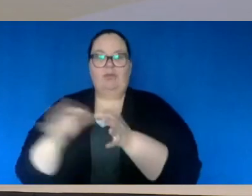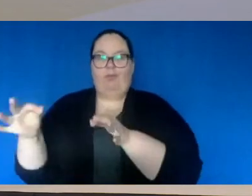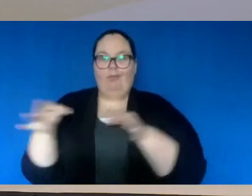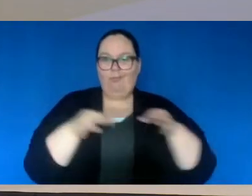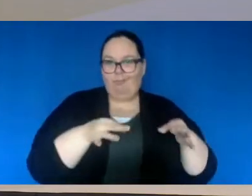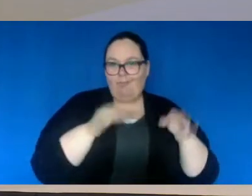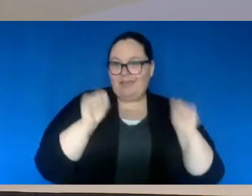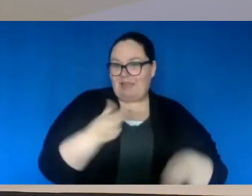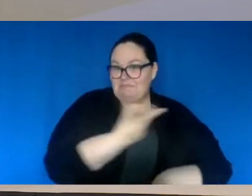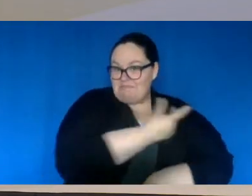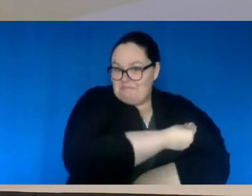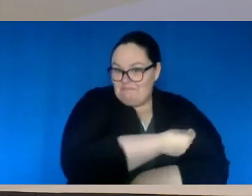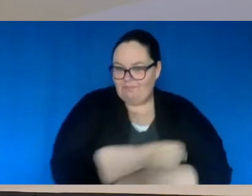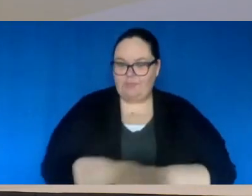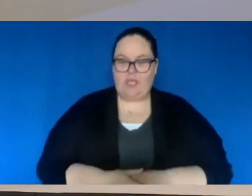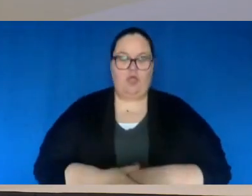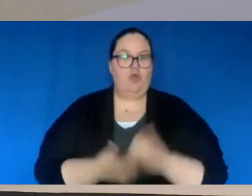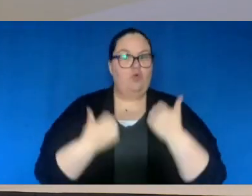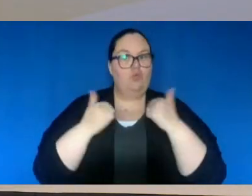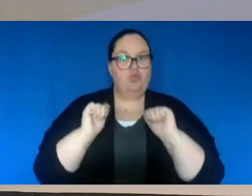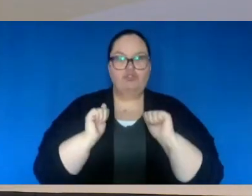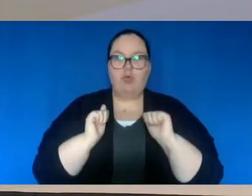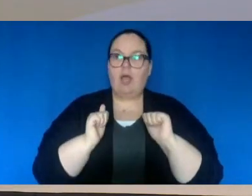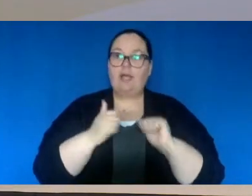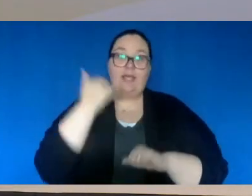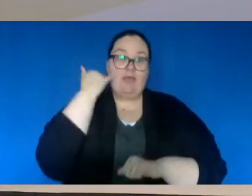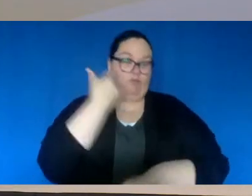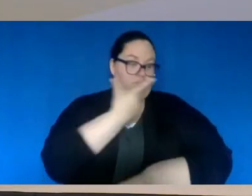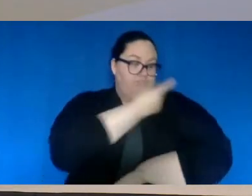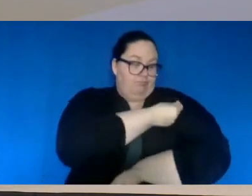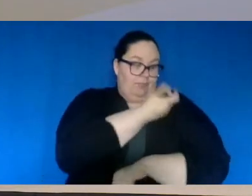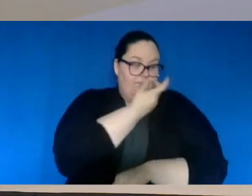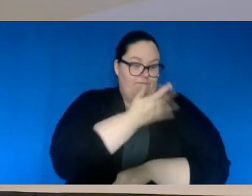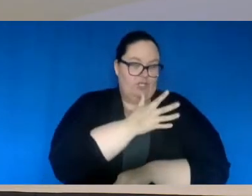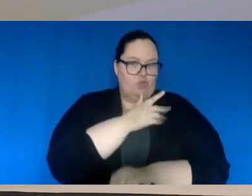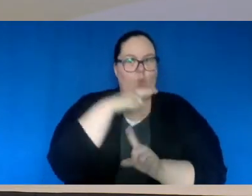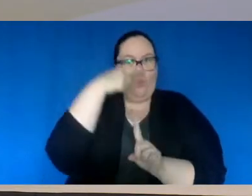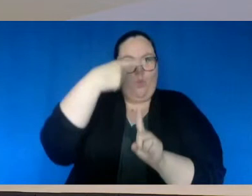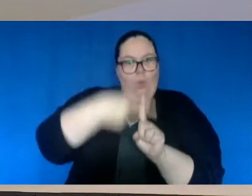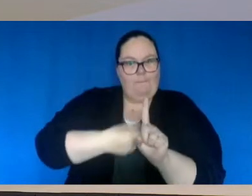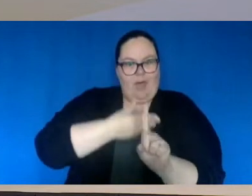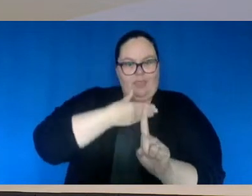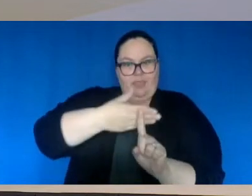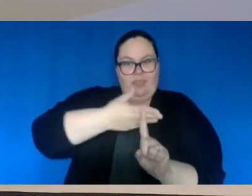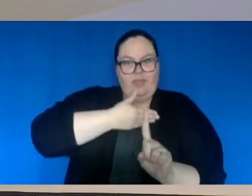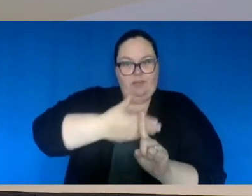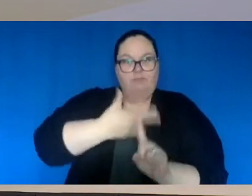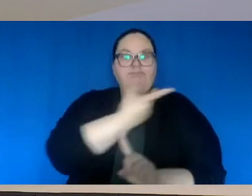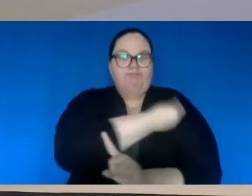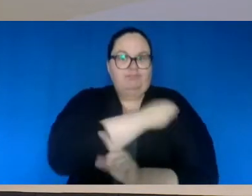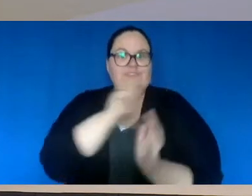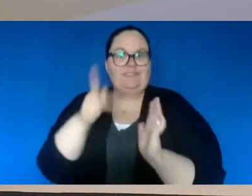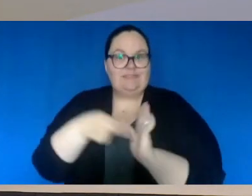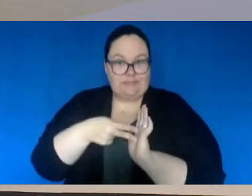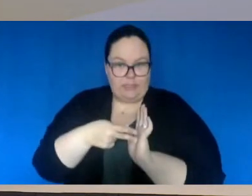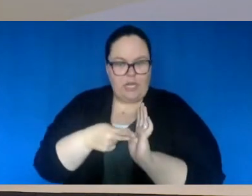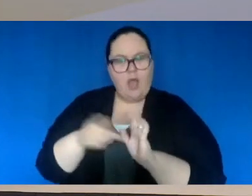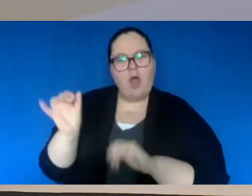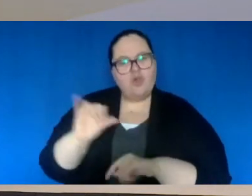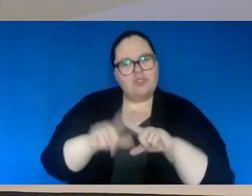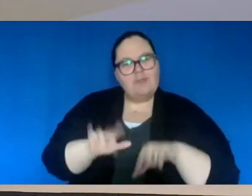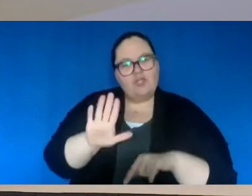of vaccine as close as possible to 1 month after their first dose, based on their risk or likelihood of experiencing severe outcomes from the